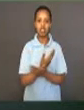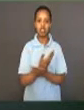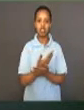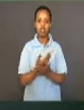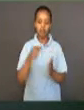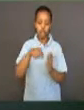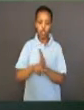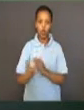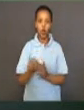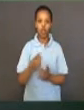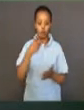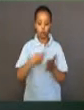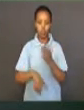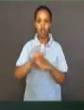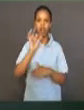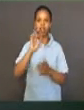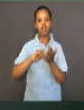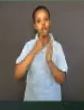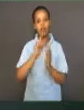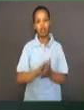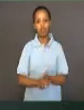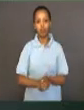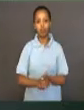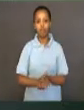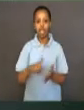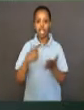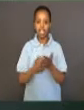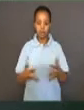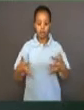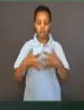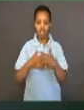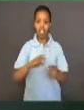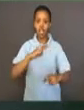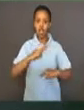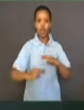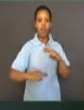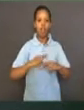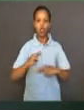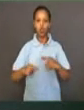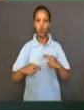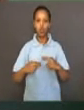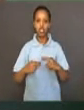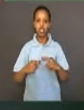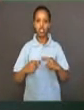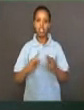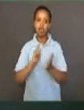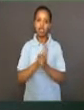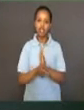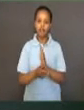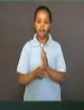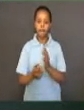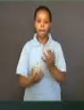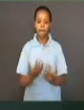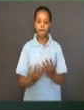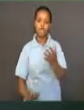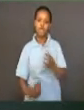detailed results. They simulated reactions like volcanic